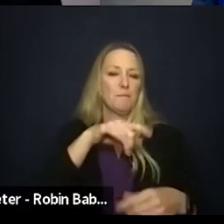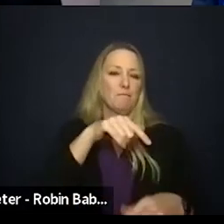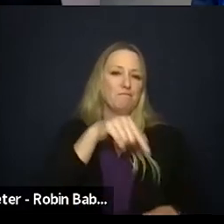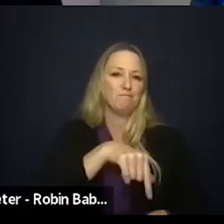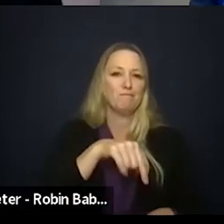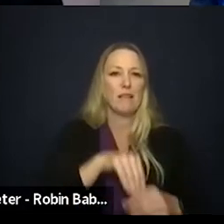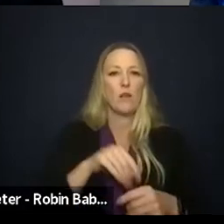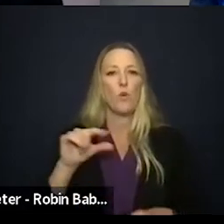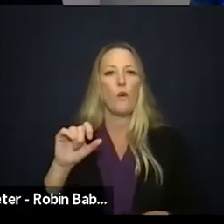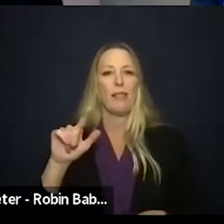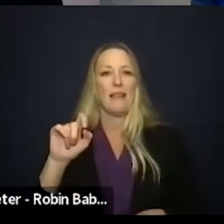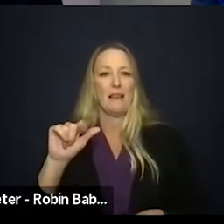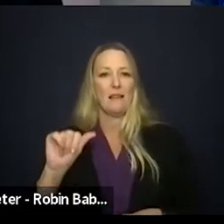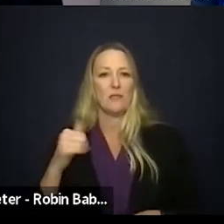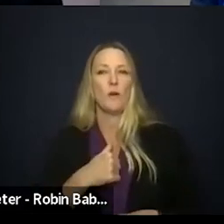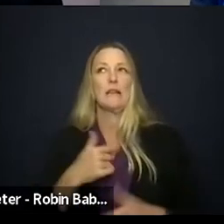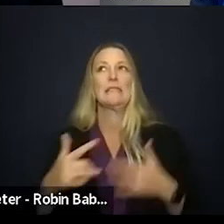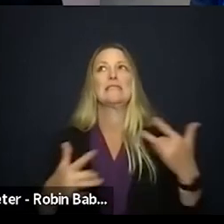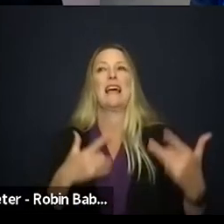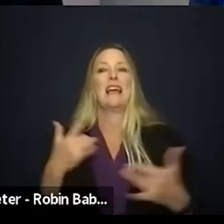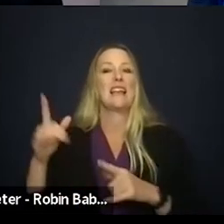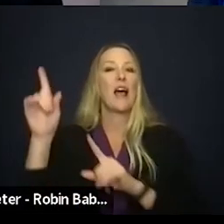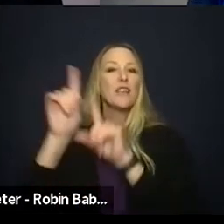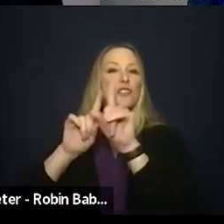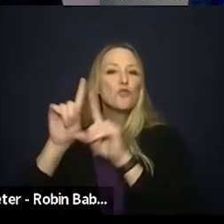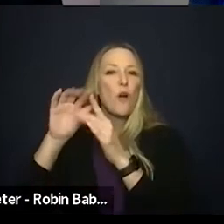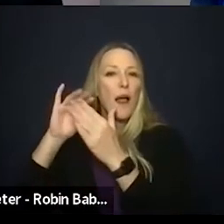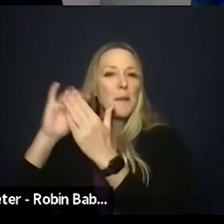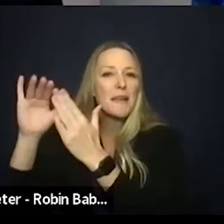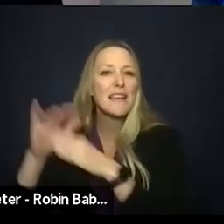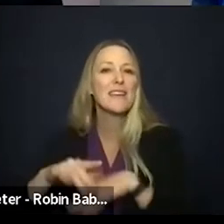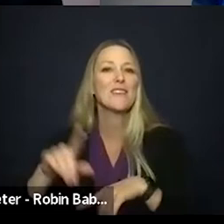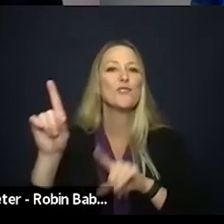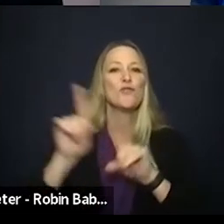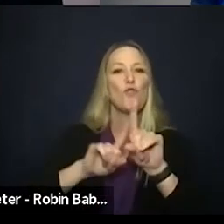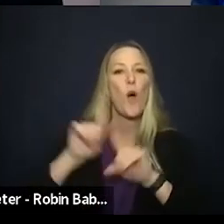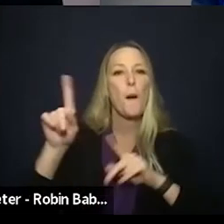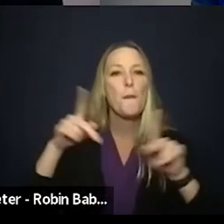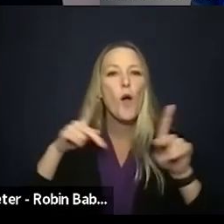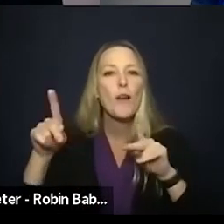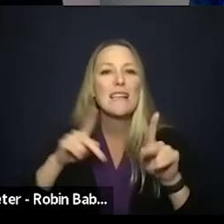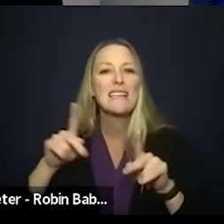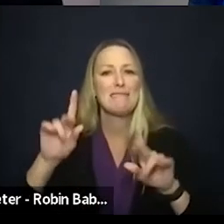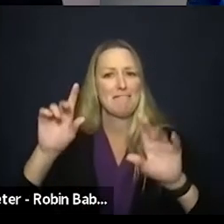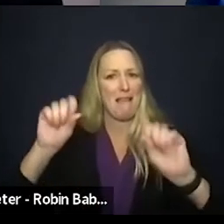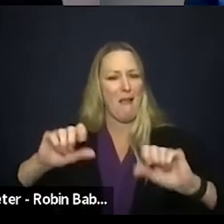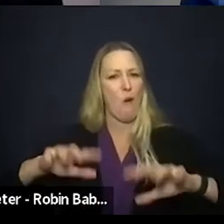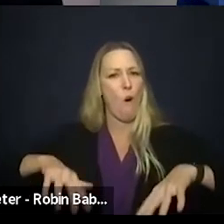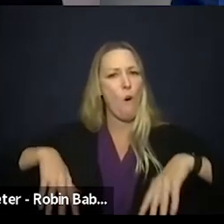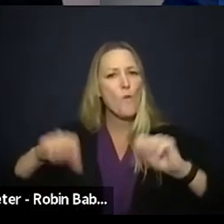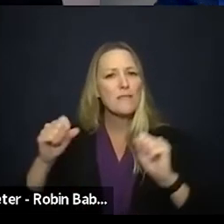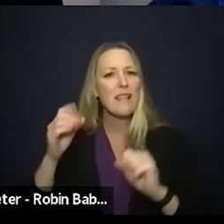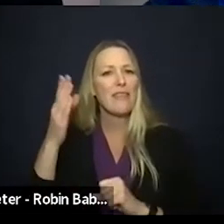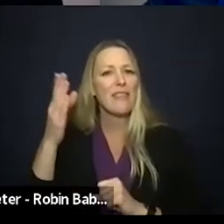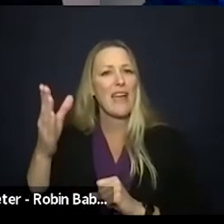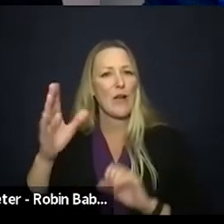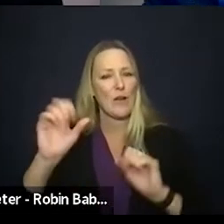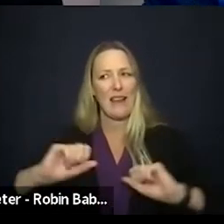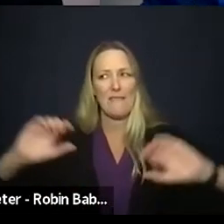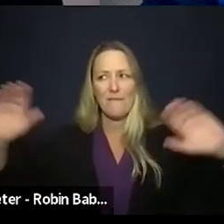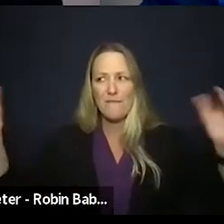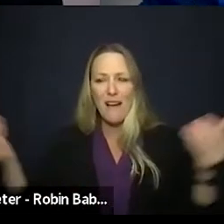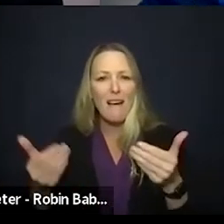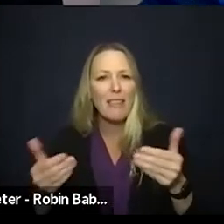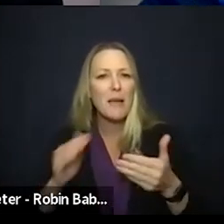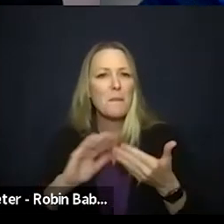this idea of having astronomy star parties all of that taking place on the occupiable roof deck and inviting the community to be a part